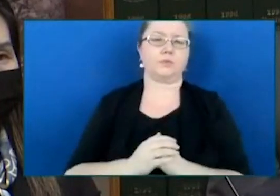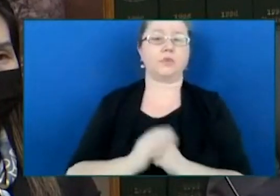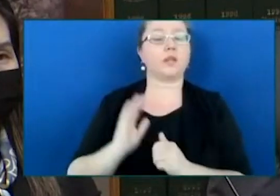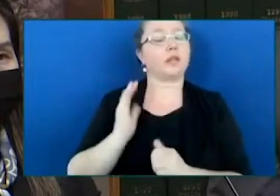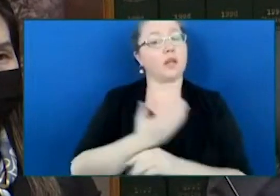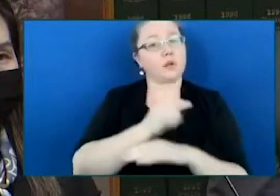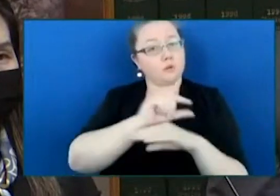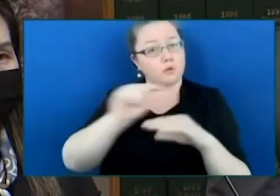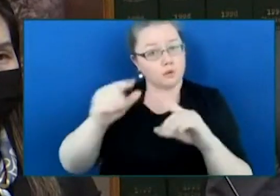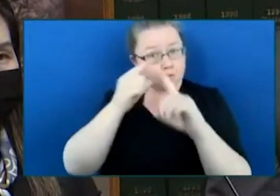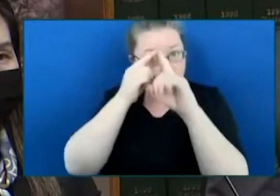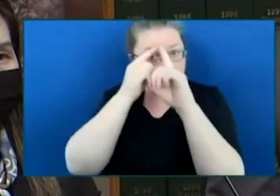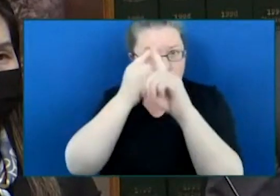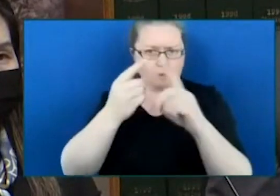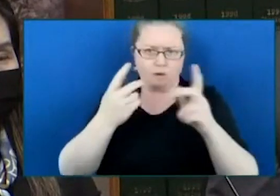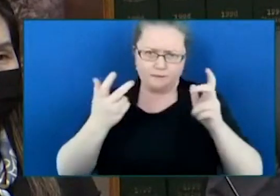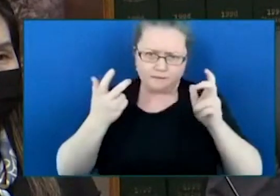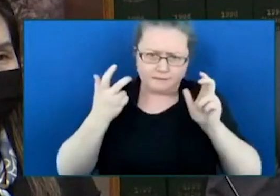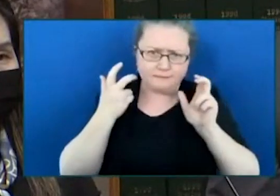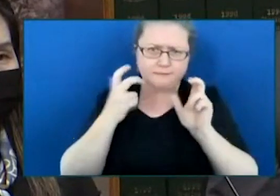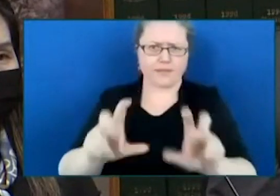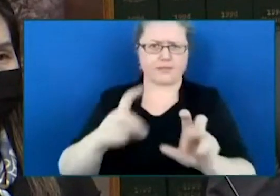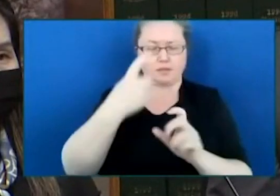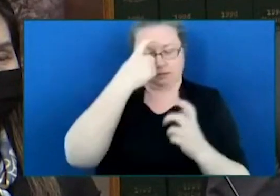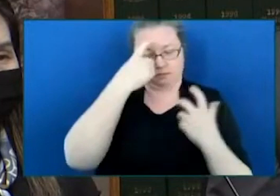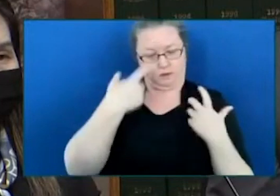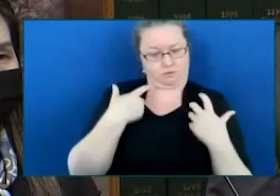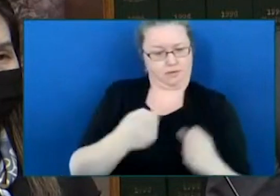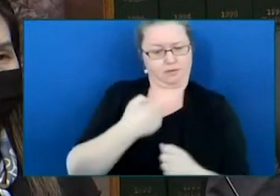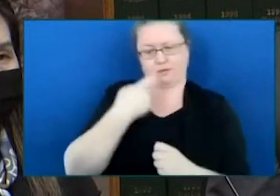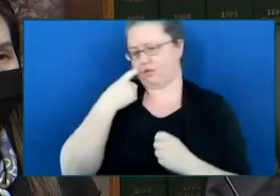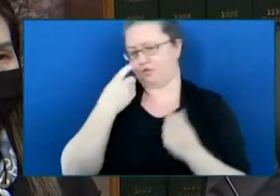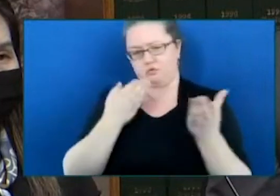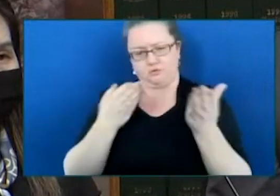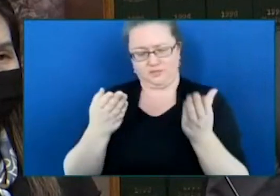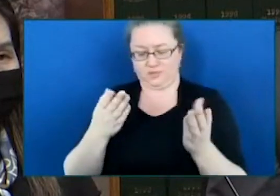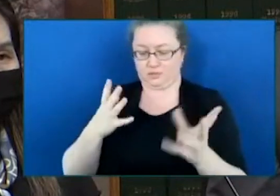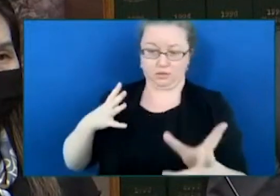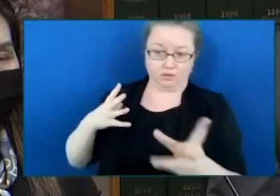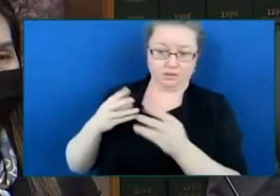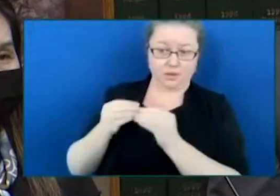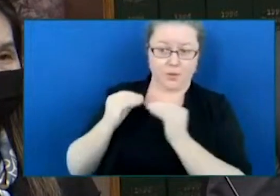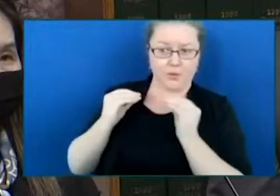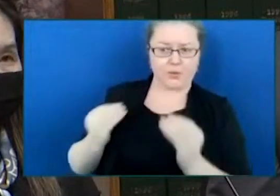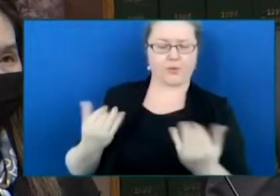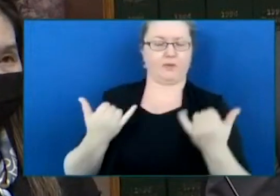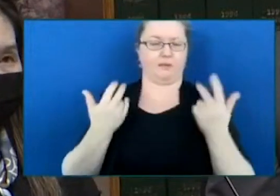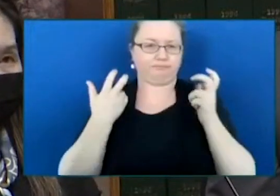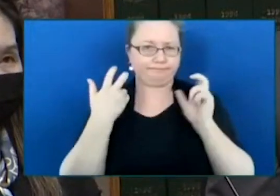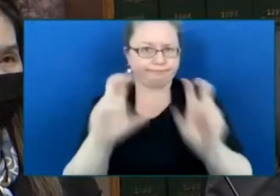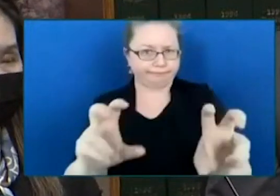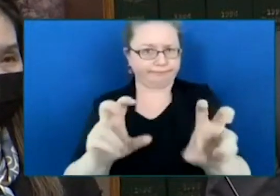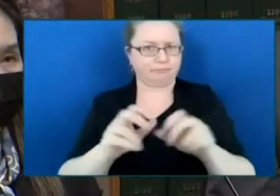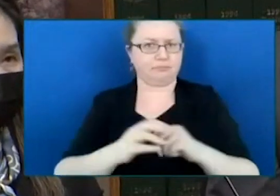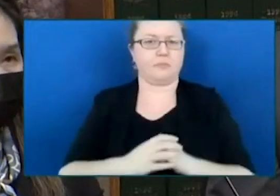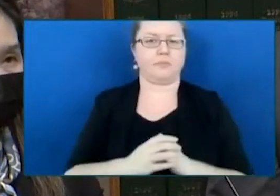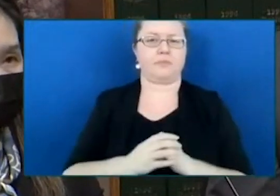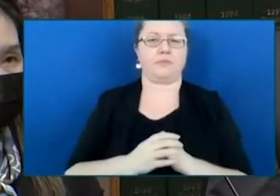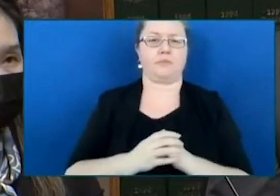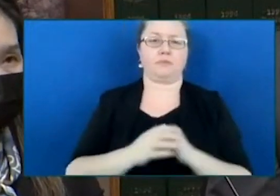largest investment in mental health and addiction services in BC's history. A new comprehensive system of treatment and care is being